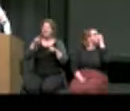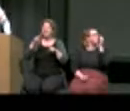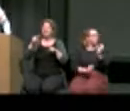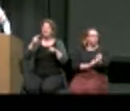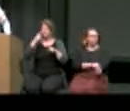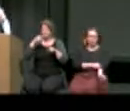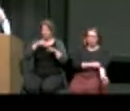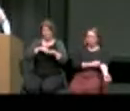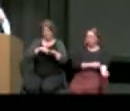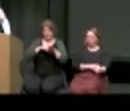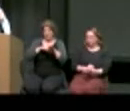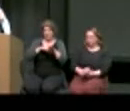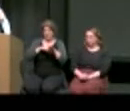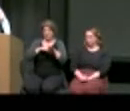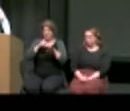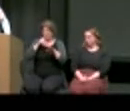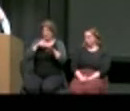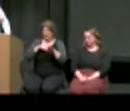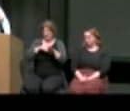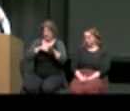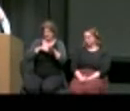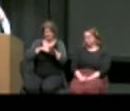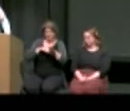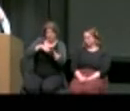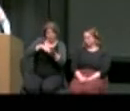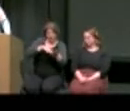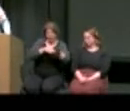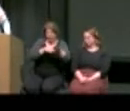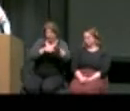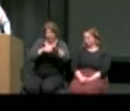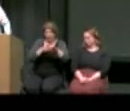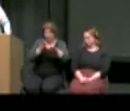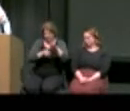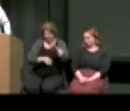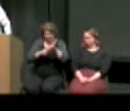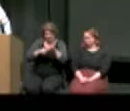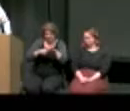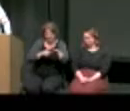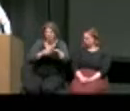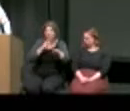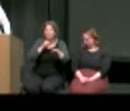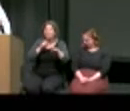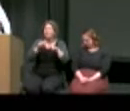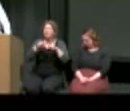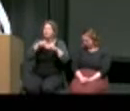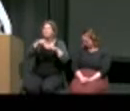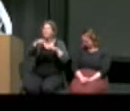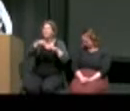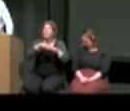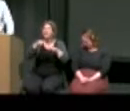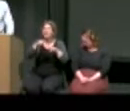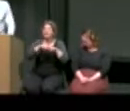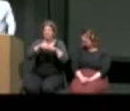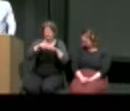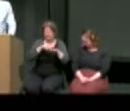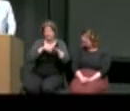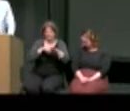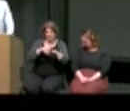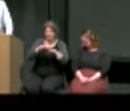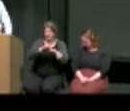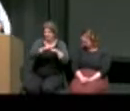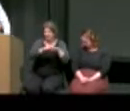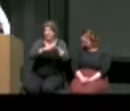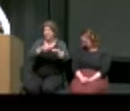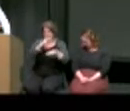bit. Here it is going out over the ravine. This is the old walkway that I was talking about. So, and